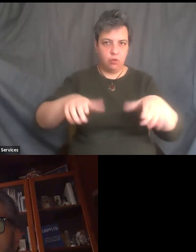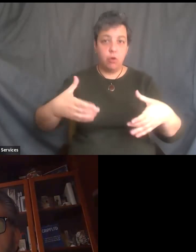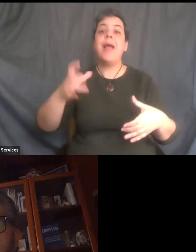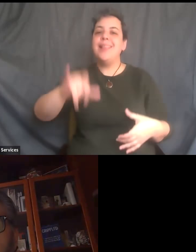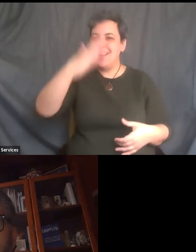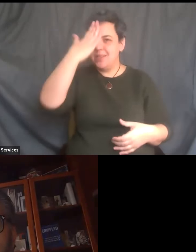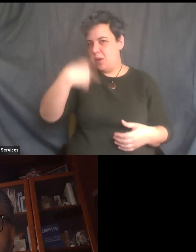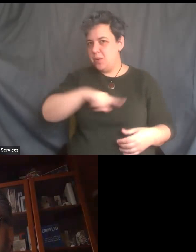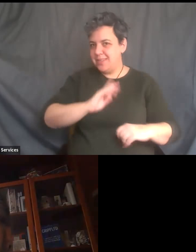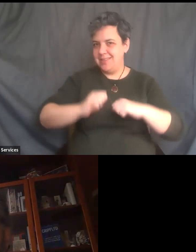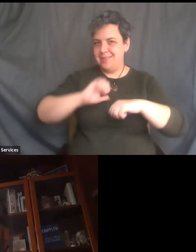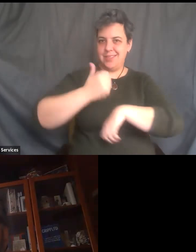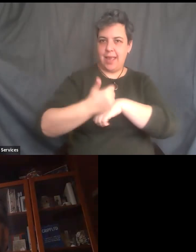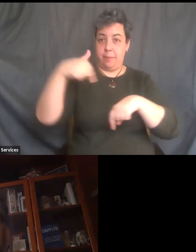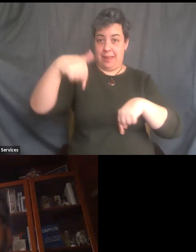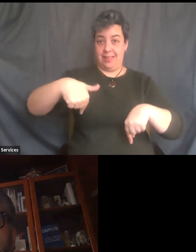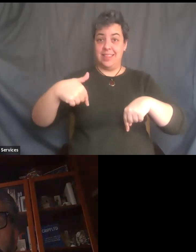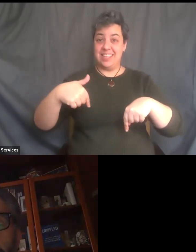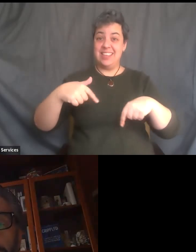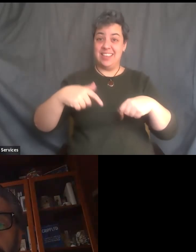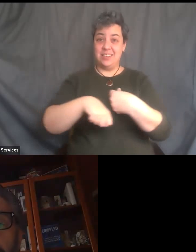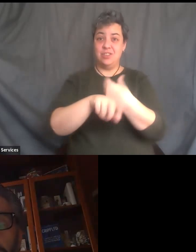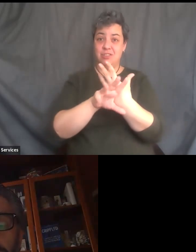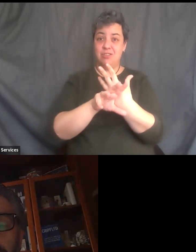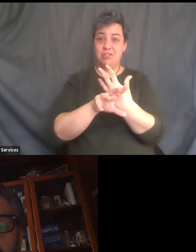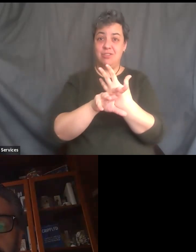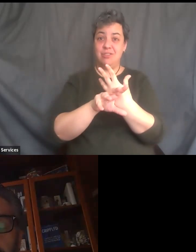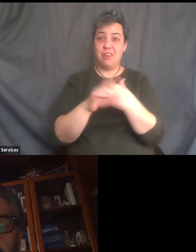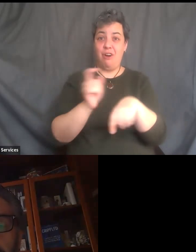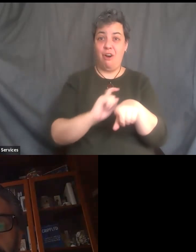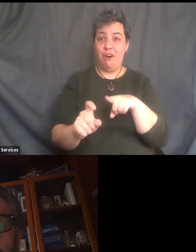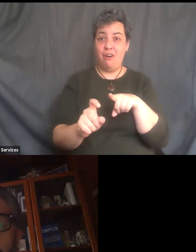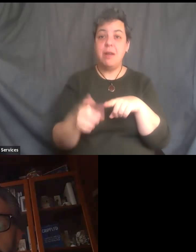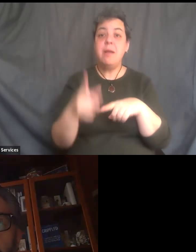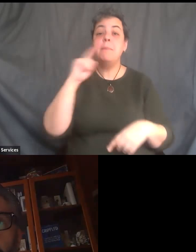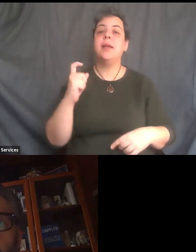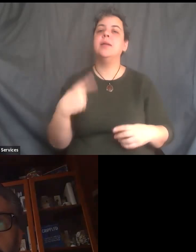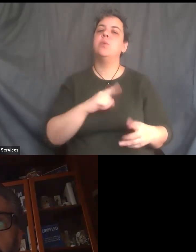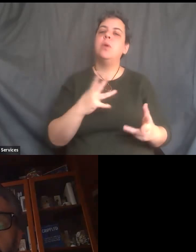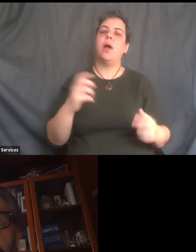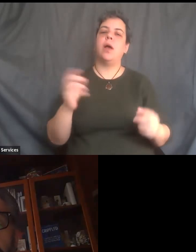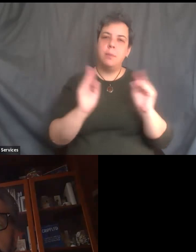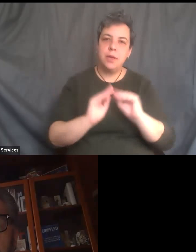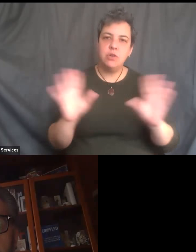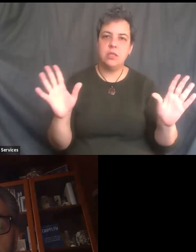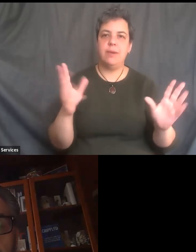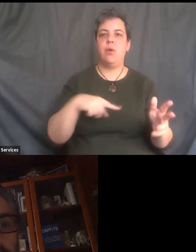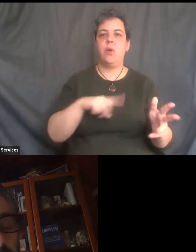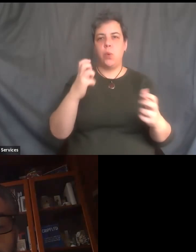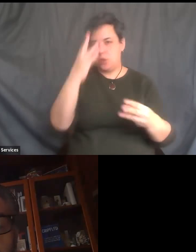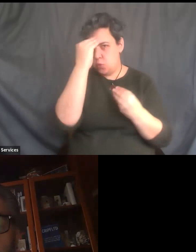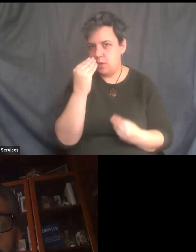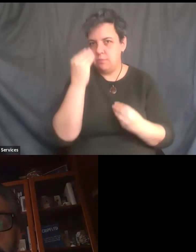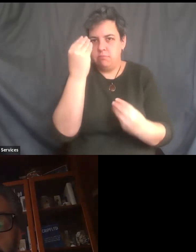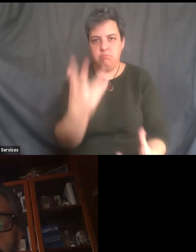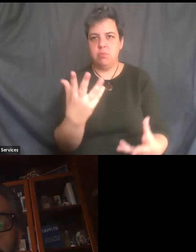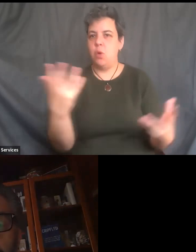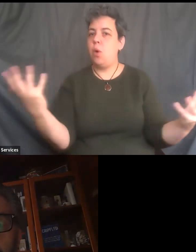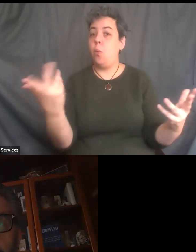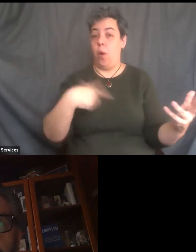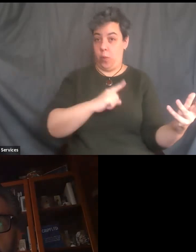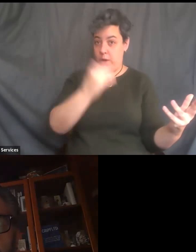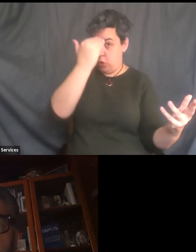say, we want to be as transparent as we possibly can and letting you know what we know and how to get it. People with disabilities in New